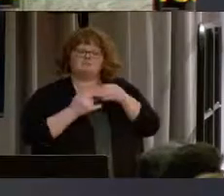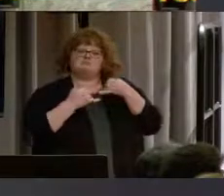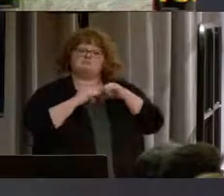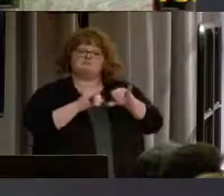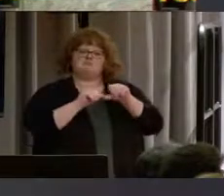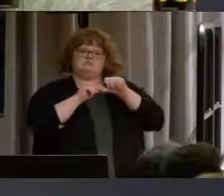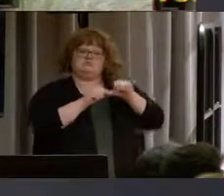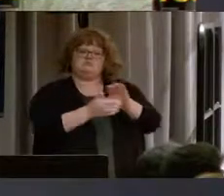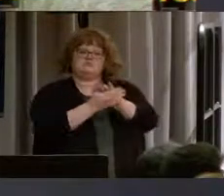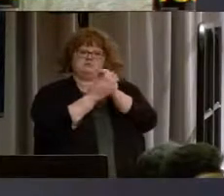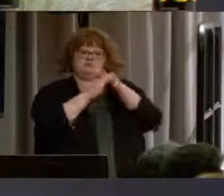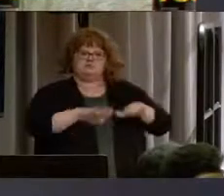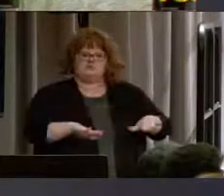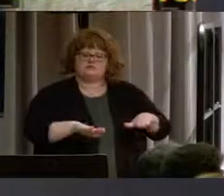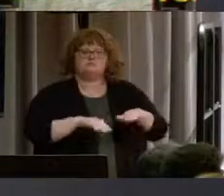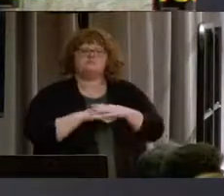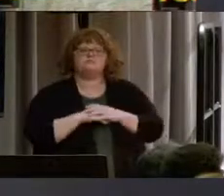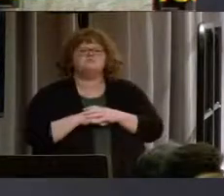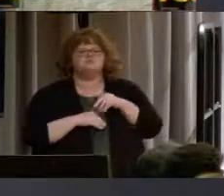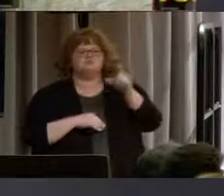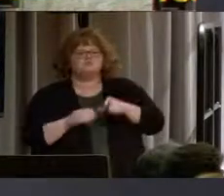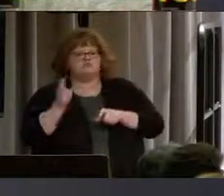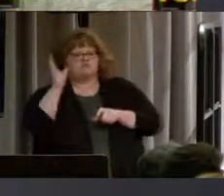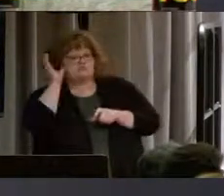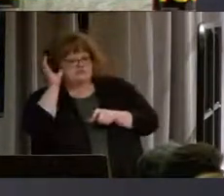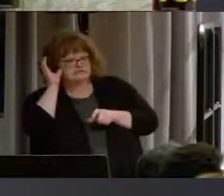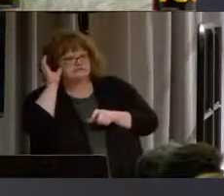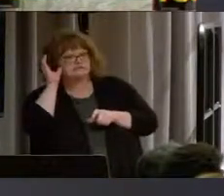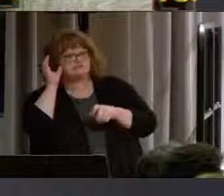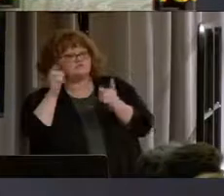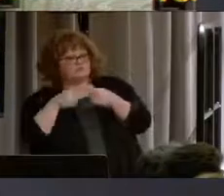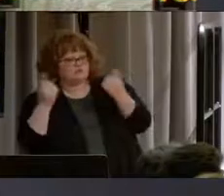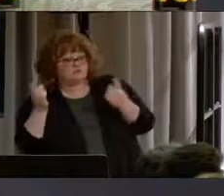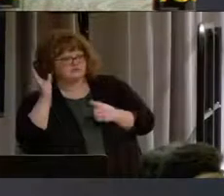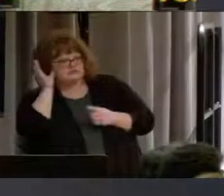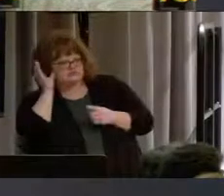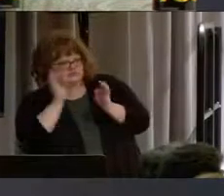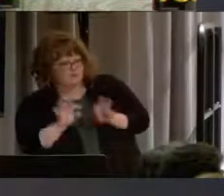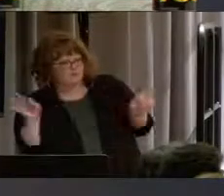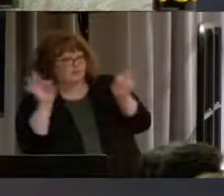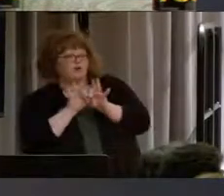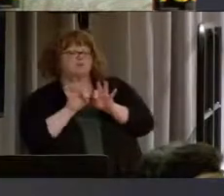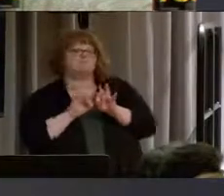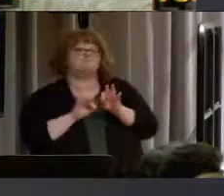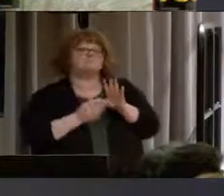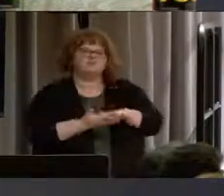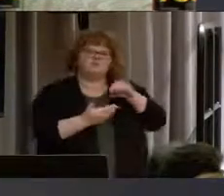listen to other voices, to even strengthen your own voice. And how do we have that